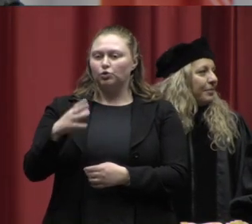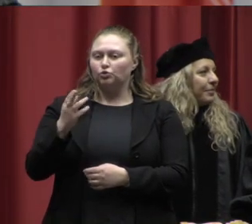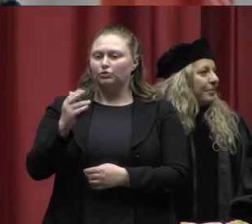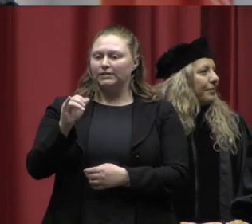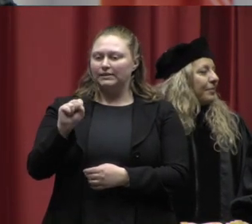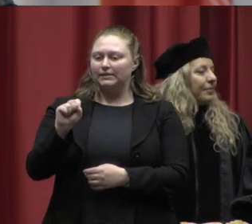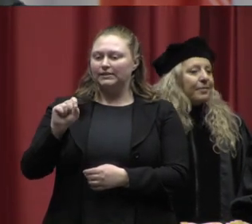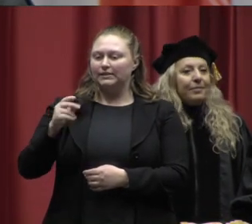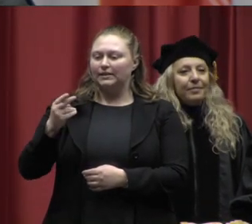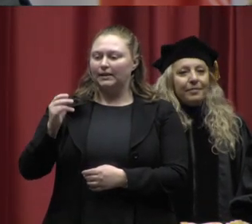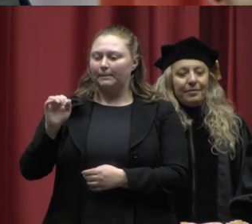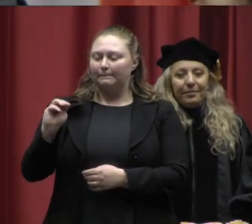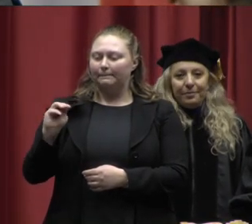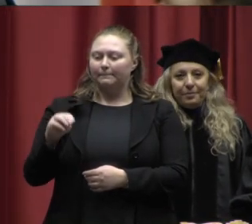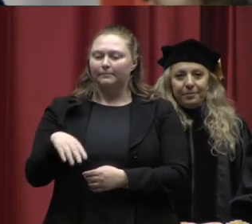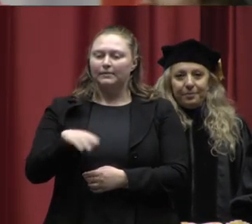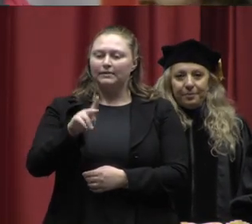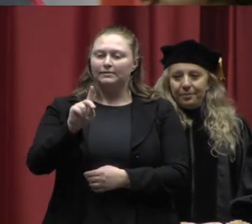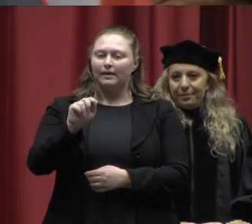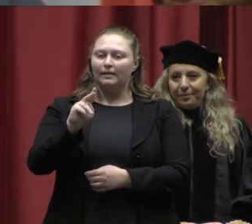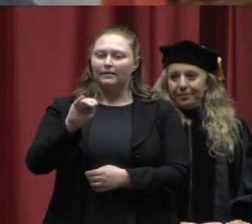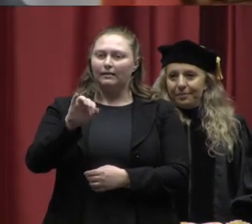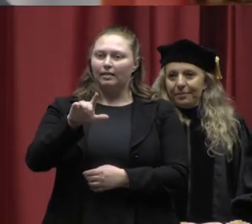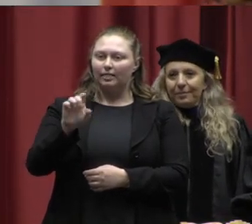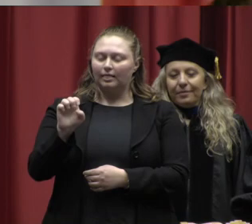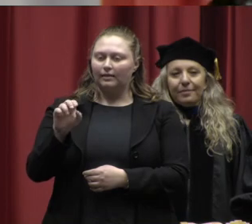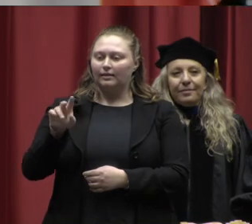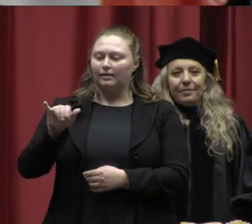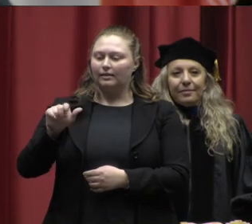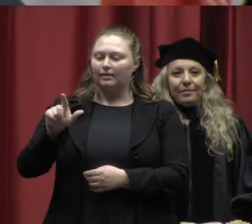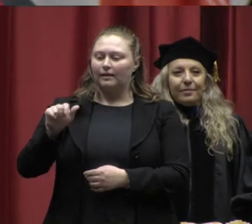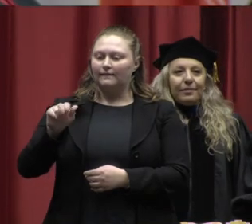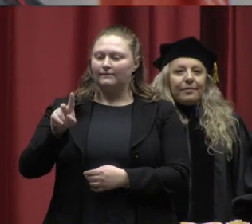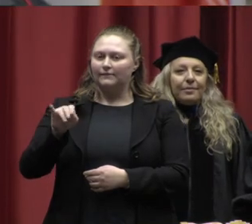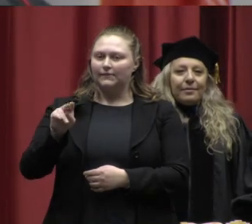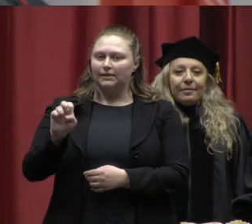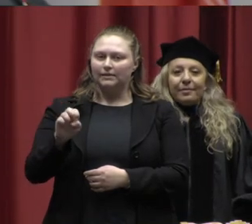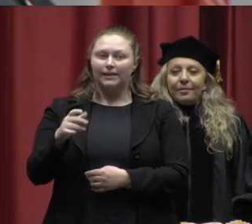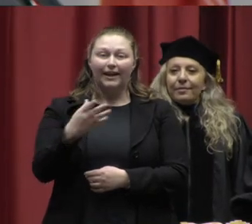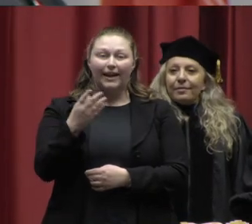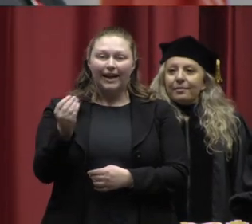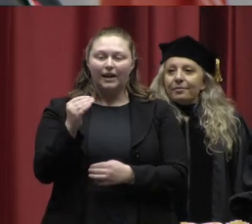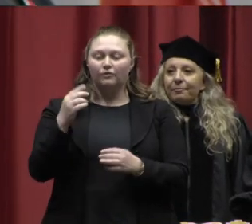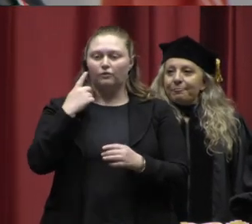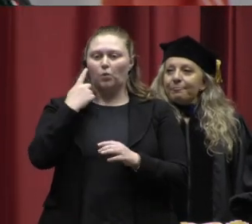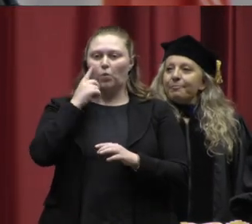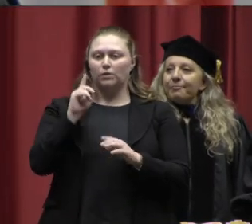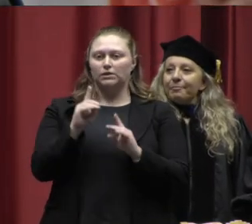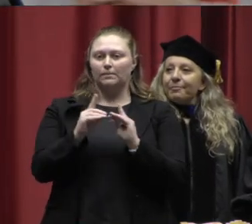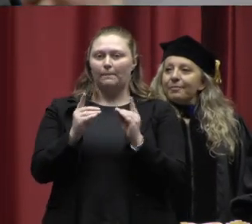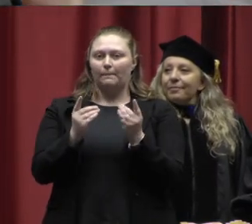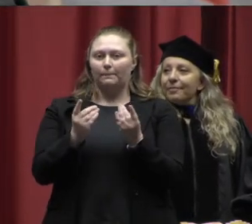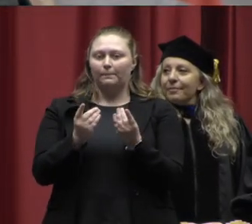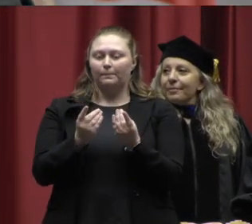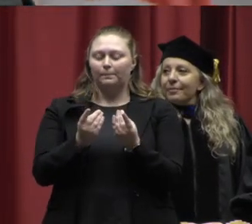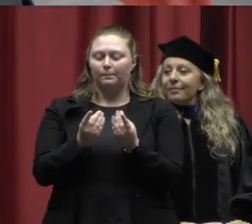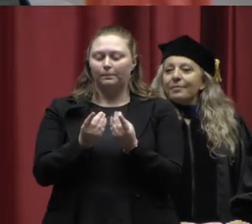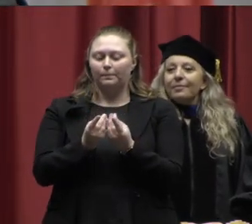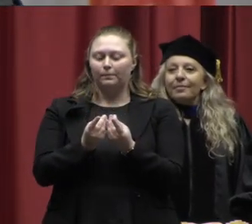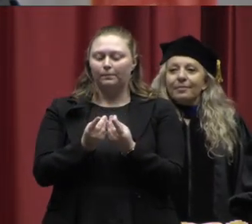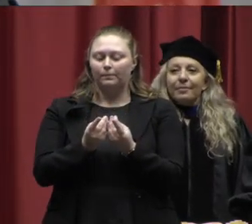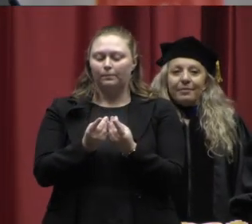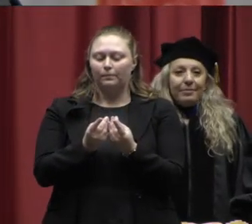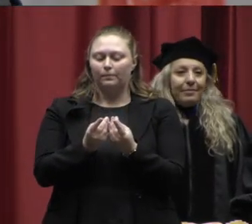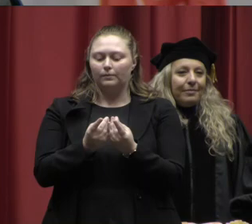Daniel Ravid, and Wellington Spetic. And from the Department of Marketing, Information and